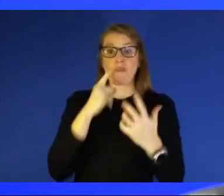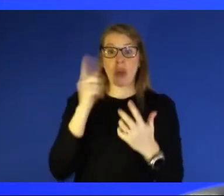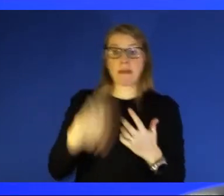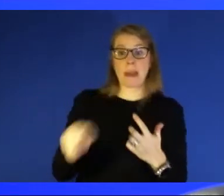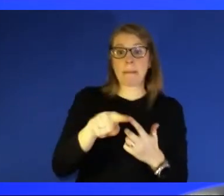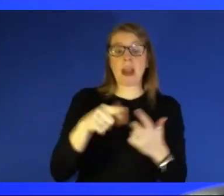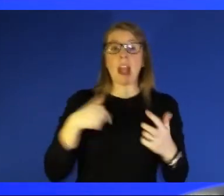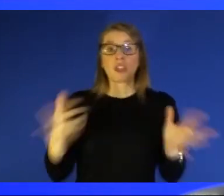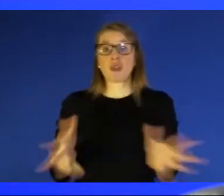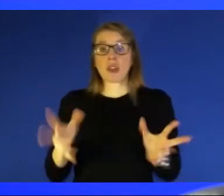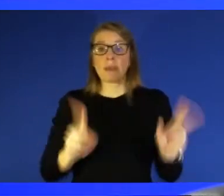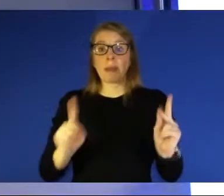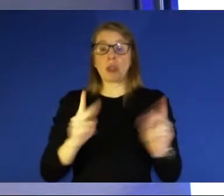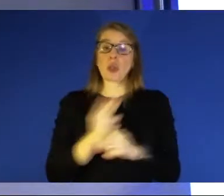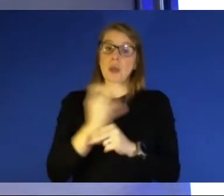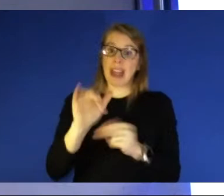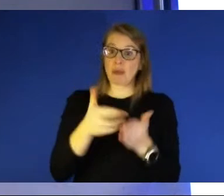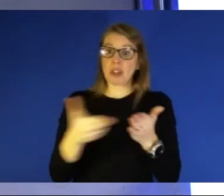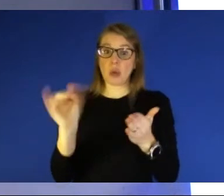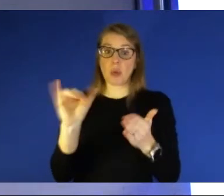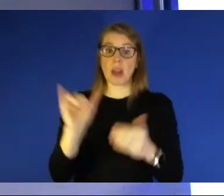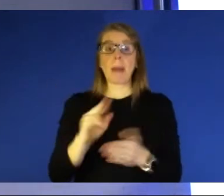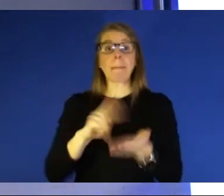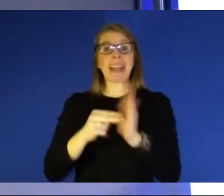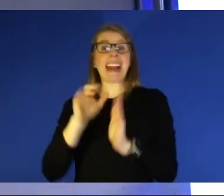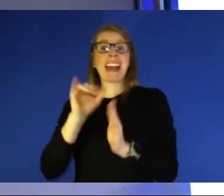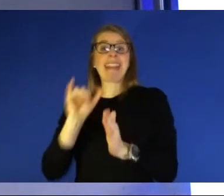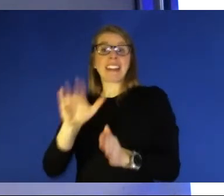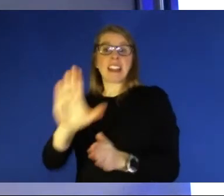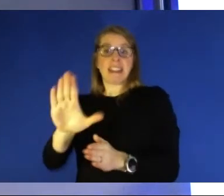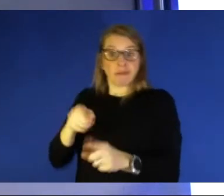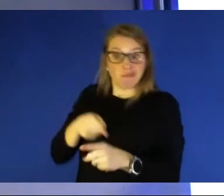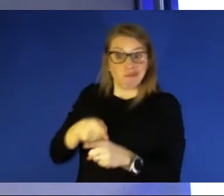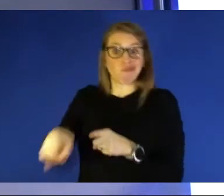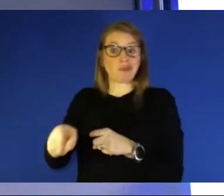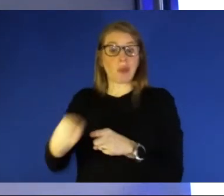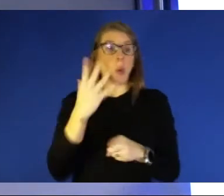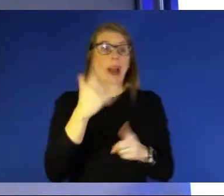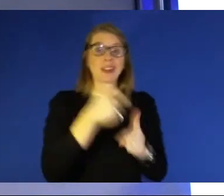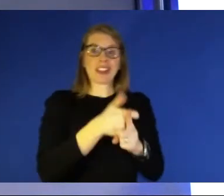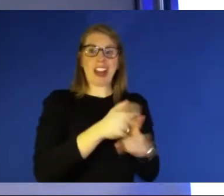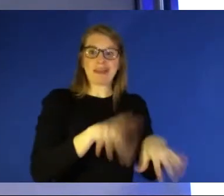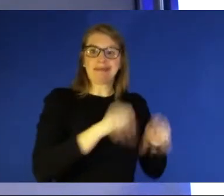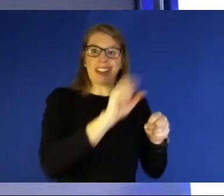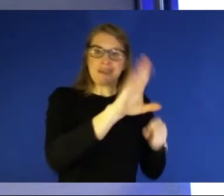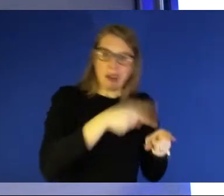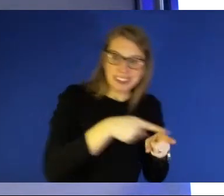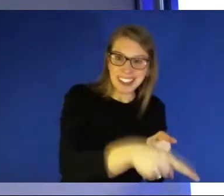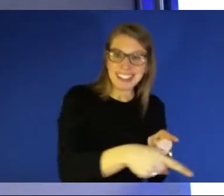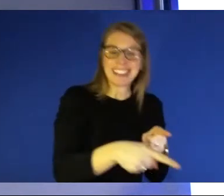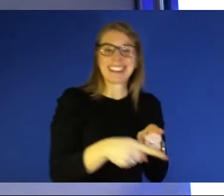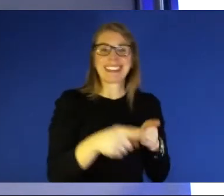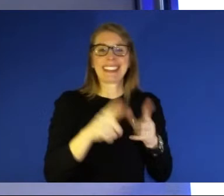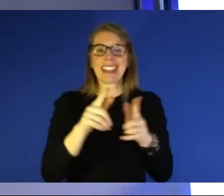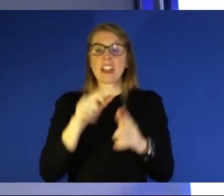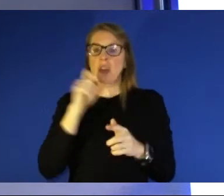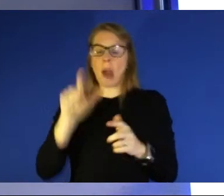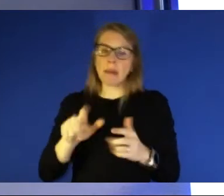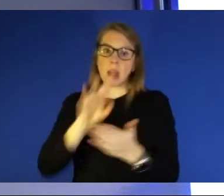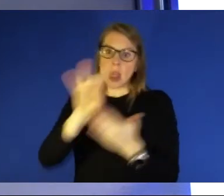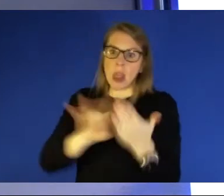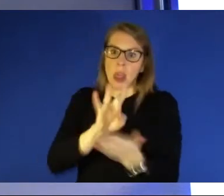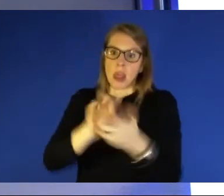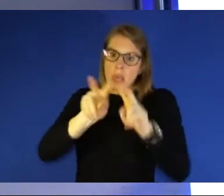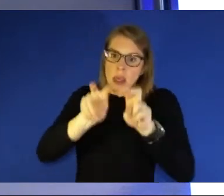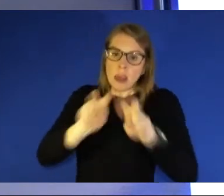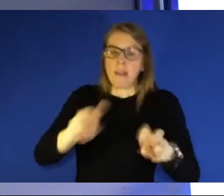that resource as well. There are people that do that for a living, yes, so that you can actually do what you do for a living. Yes. And yes, not spend 8 hours trying to decipher yes,